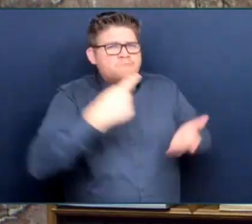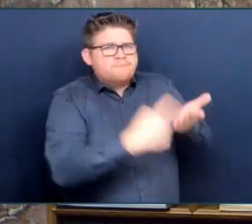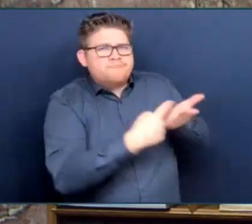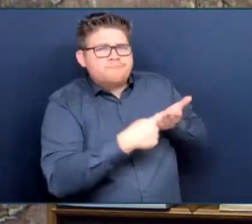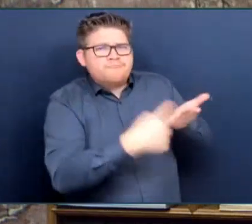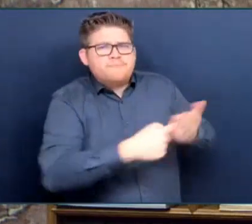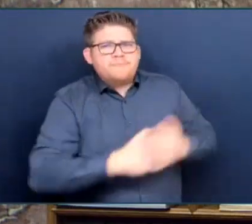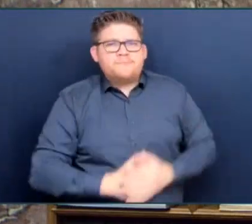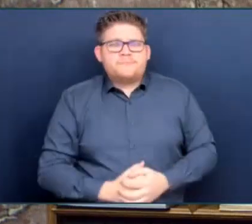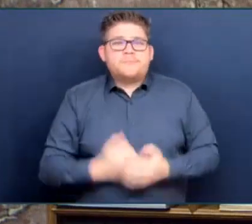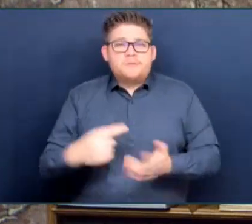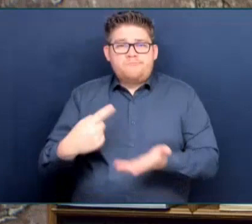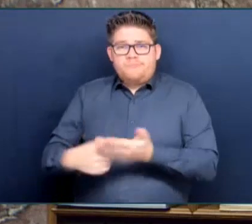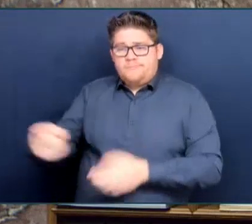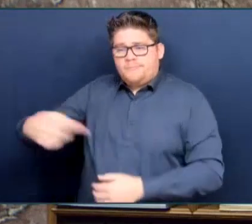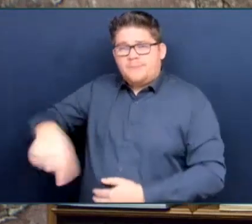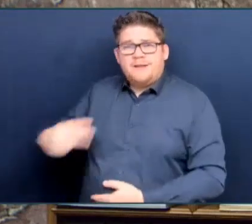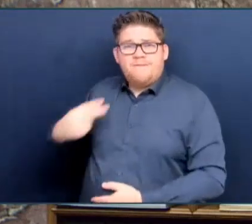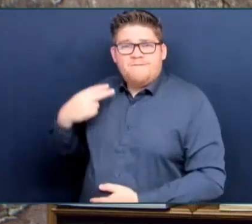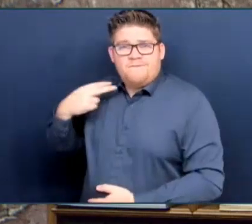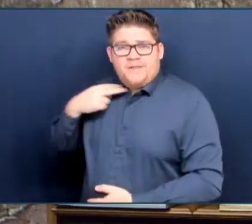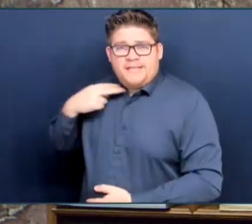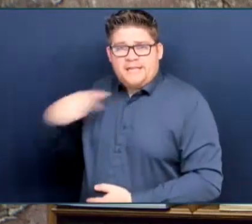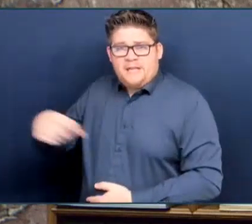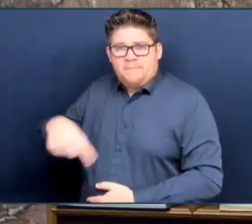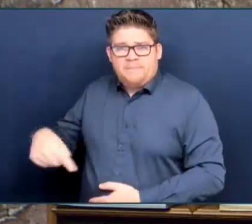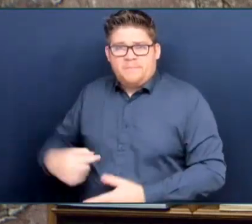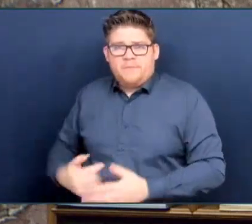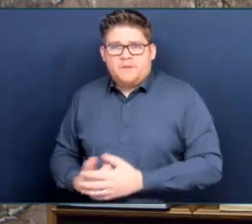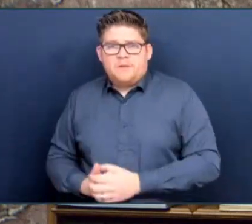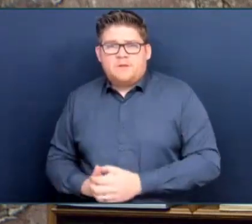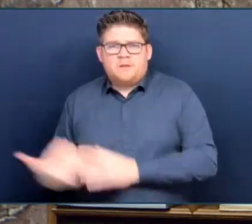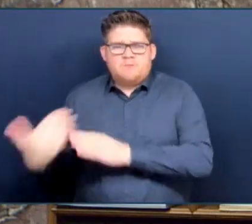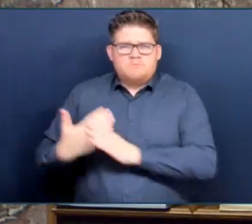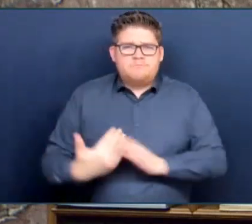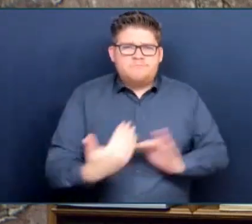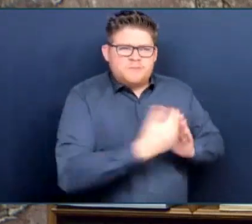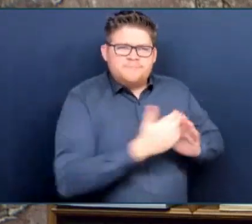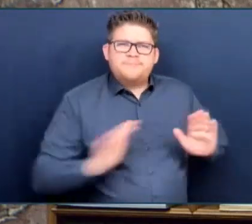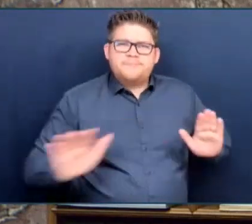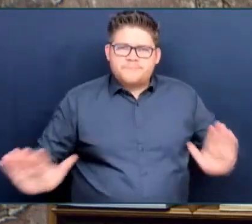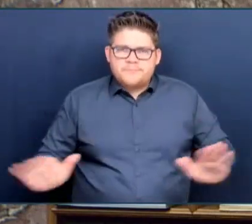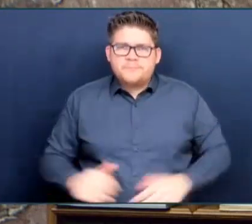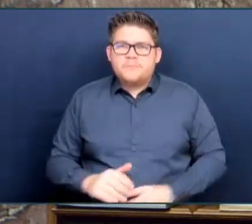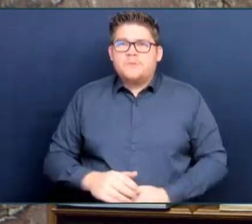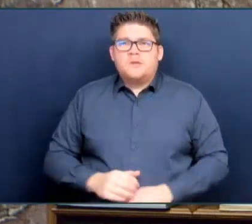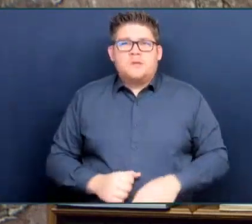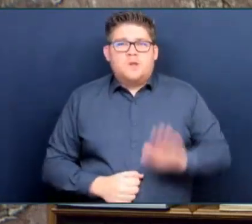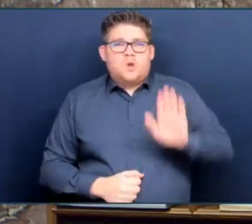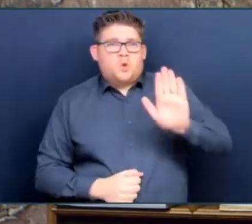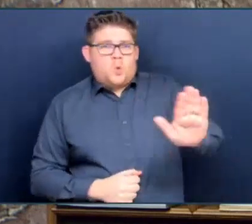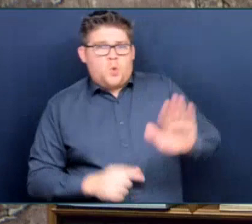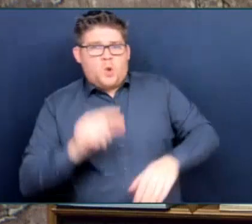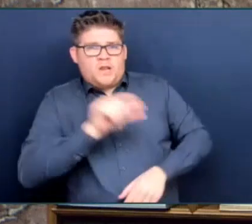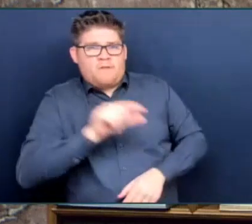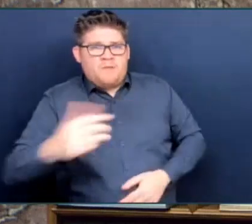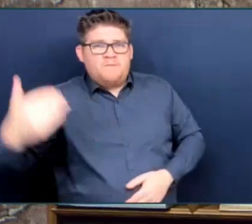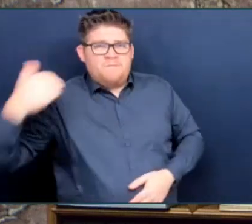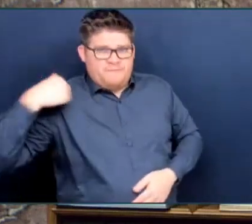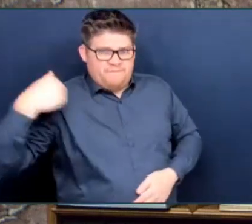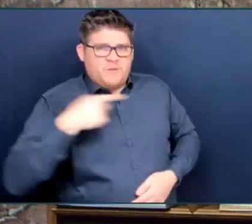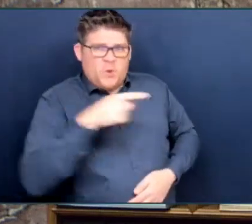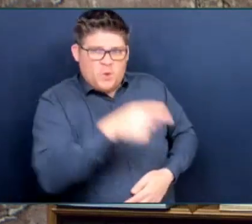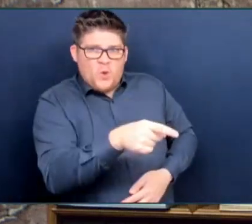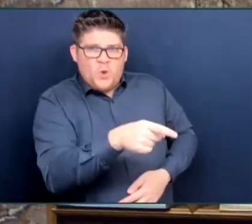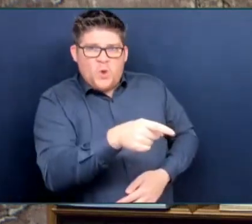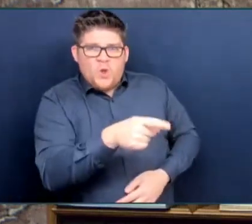failed. Members, You please. failed. Your government failed when they sat on this side of the House to increase funding for victims. In fact, Honourable